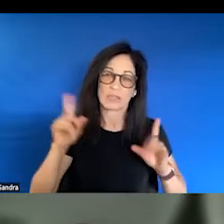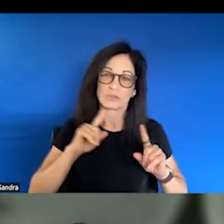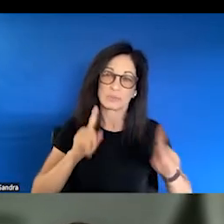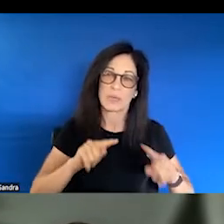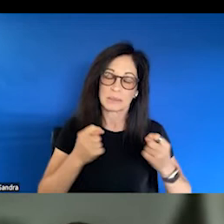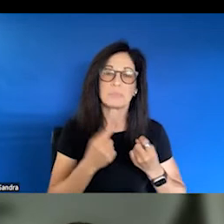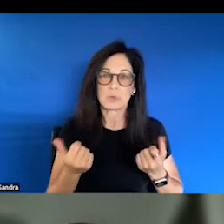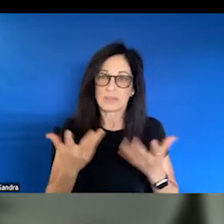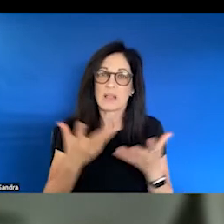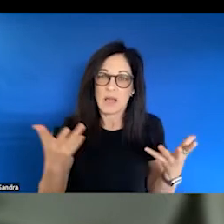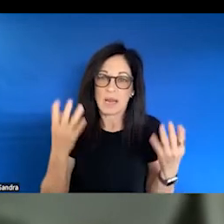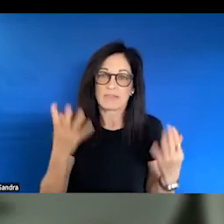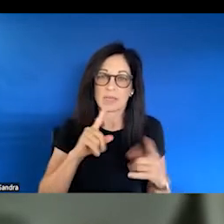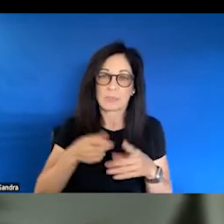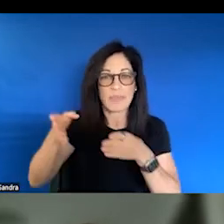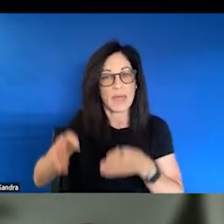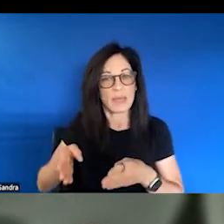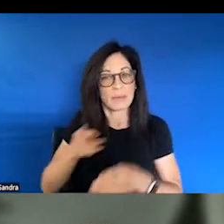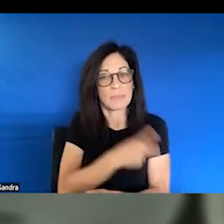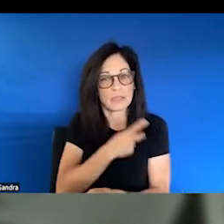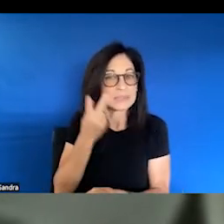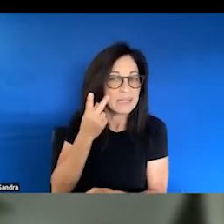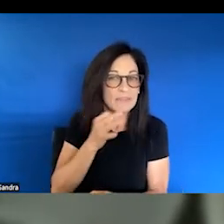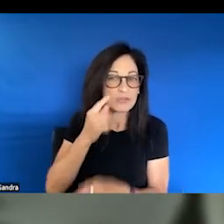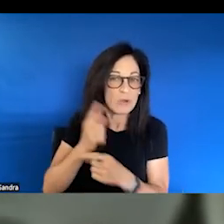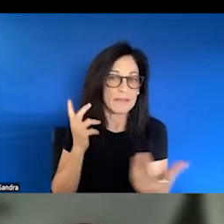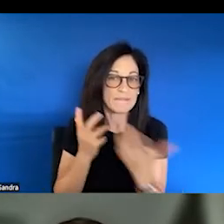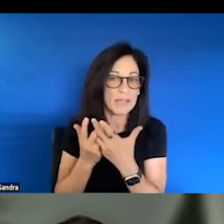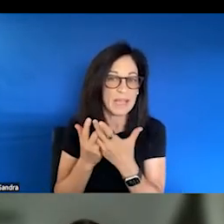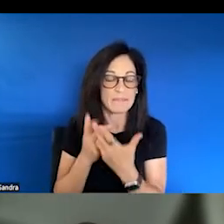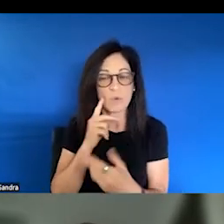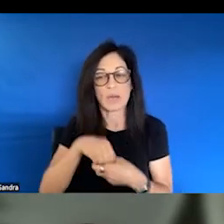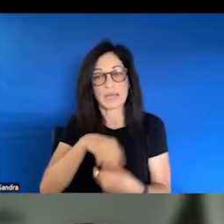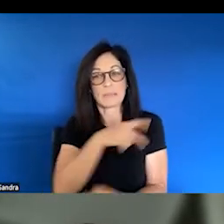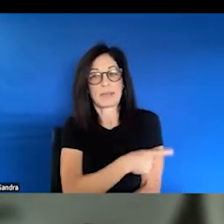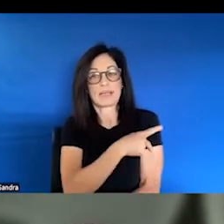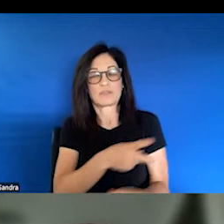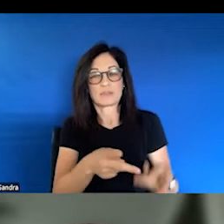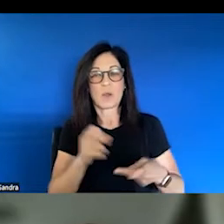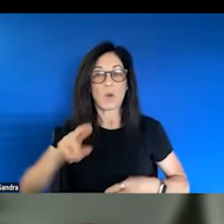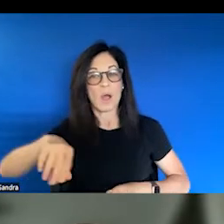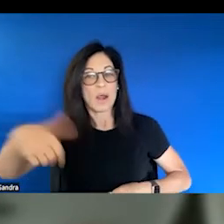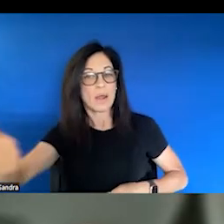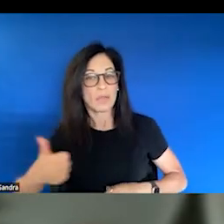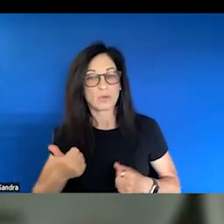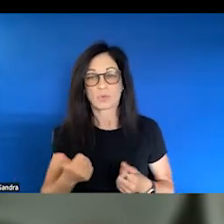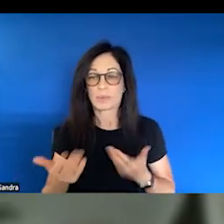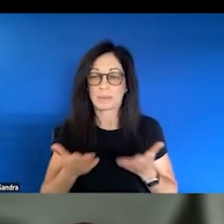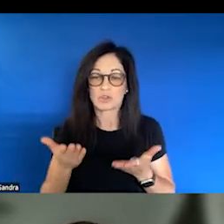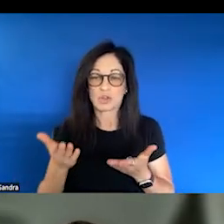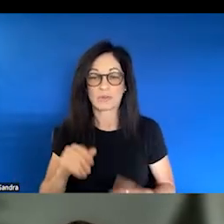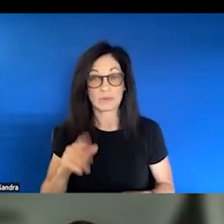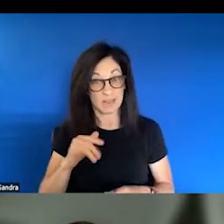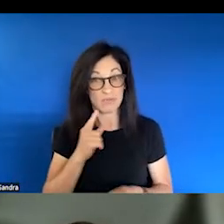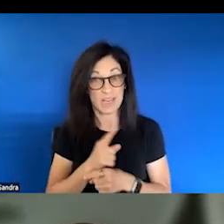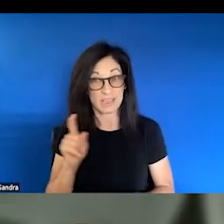bit of information about that individual, right? To see if it's the right fit for the inpatient facility or other provider to serve them. Is that a good